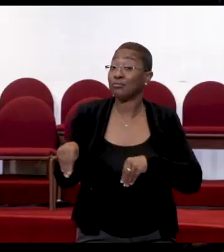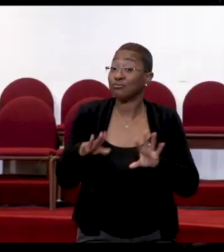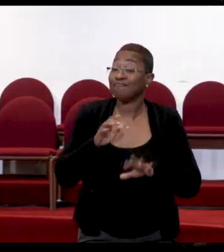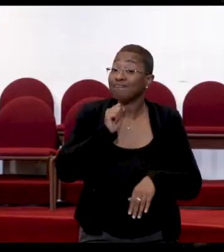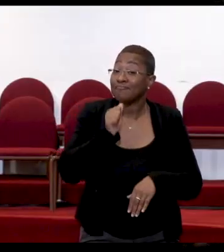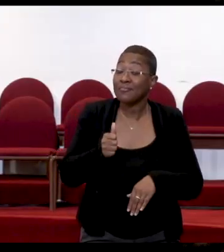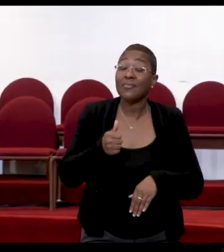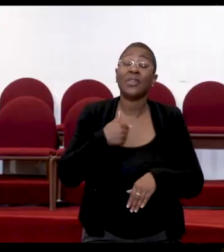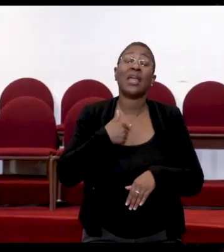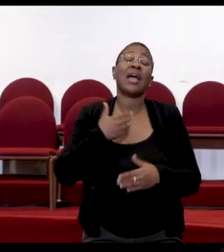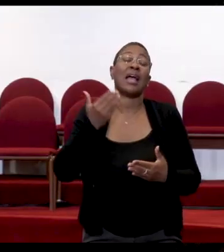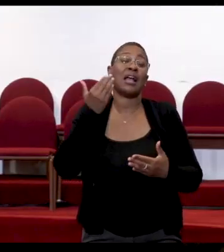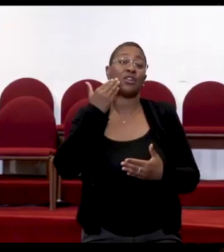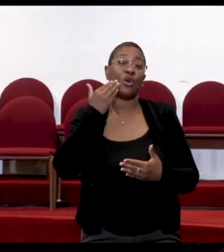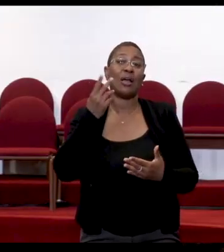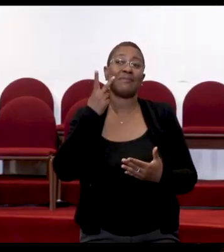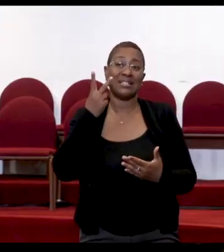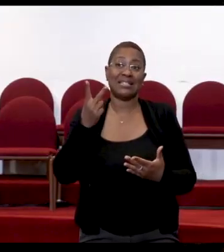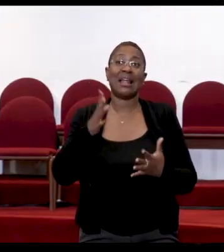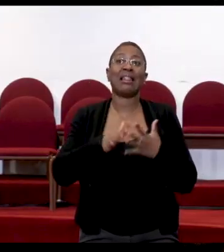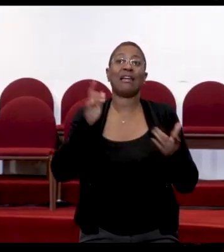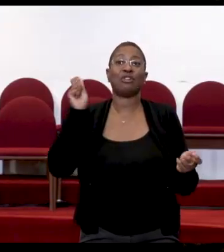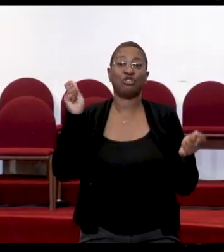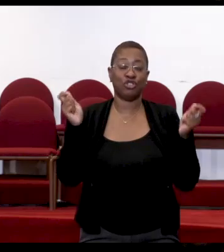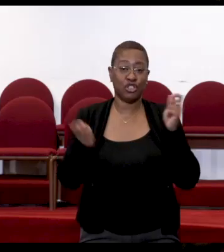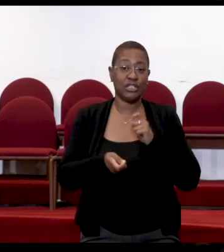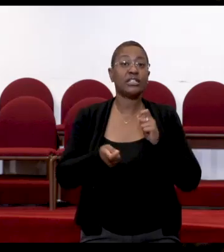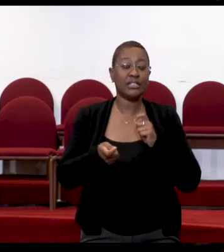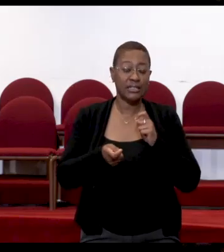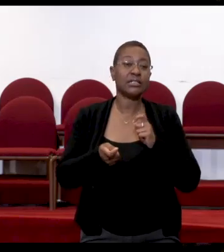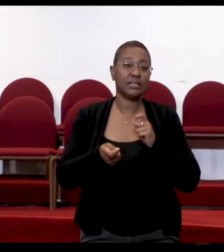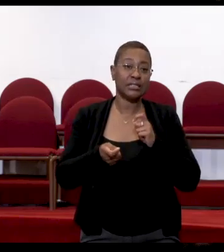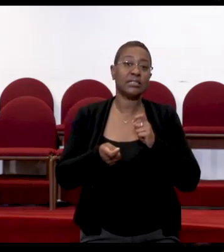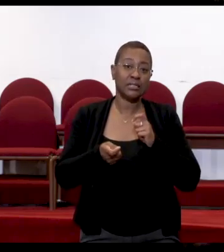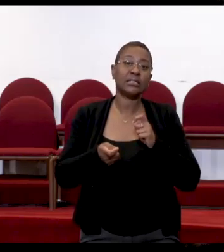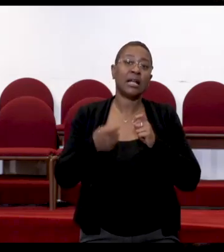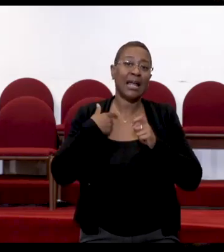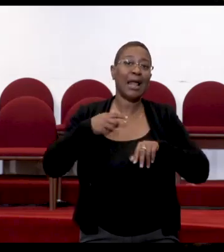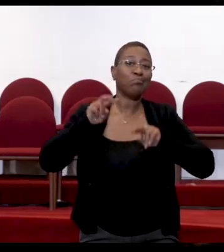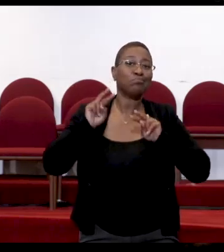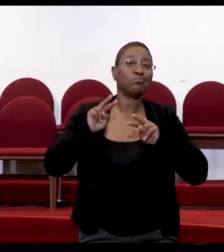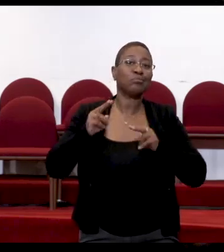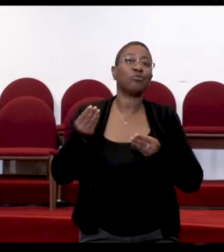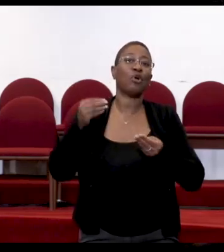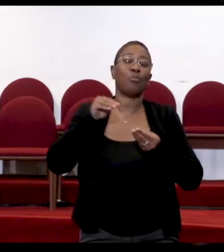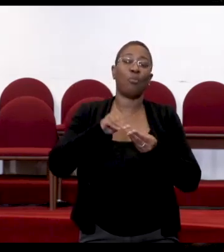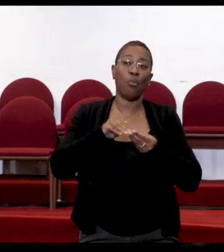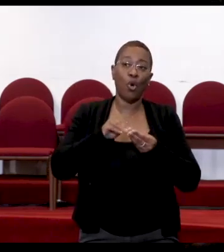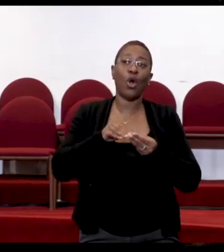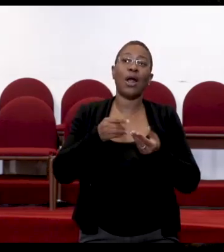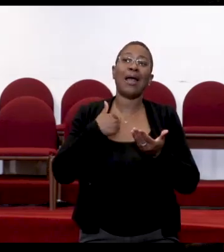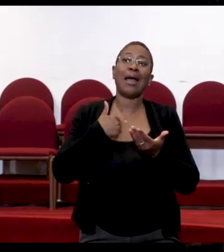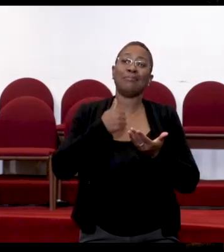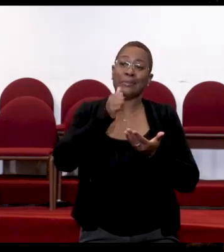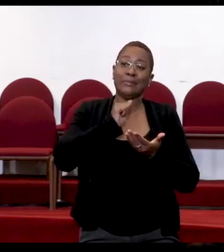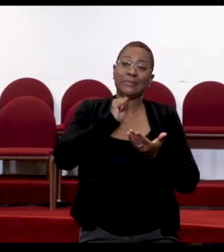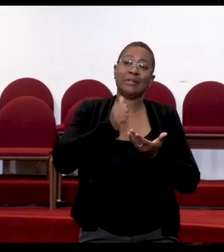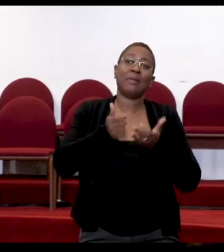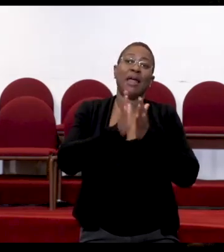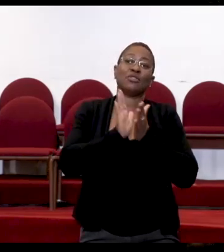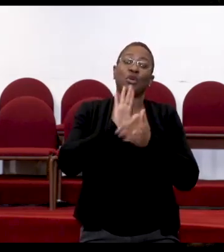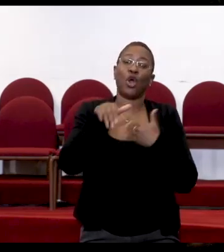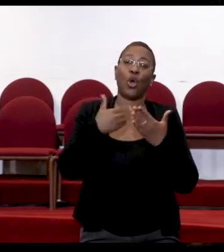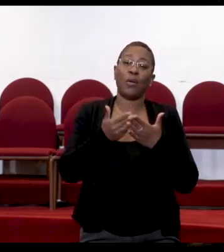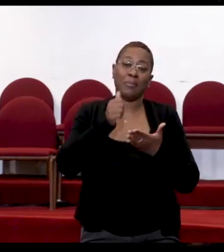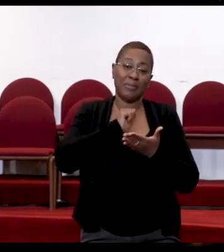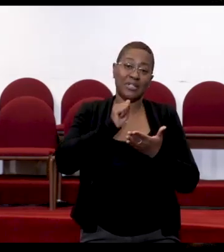but I know that I have seen some tremendous changes, and I know that there are much more to come. I'm just trying to be patient. I'm asking that we all be patient because we